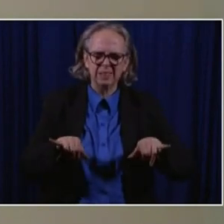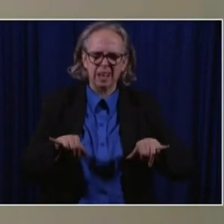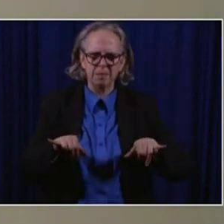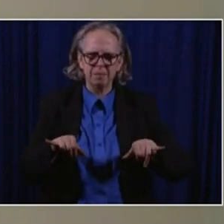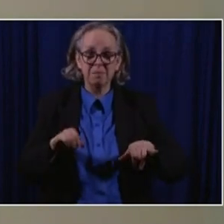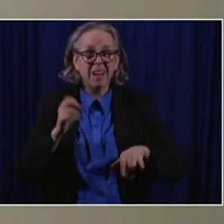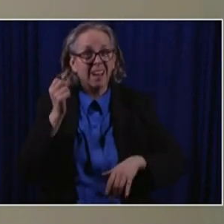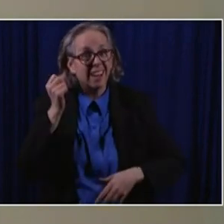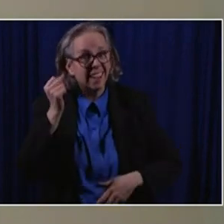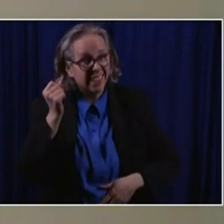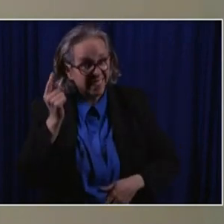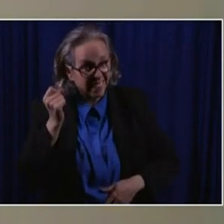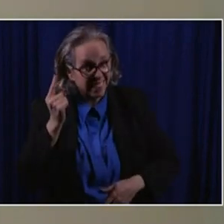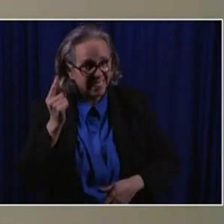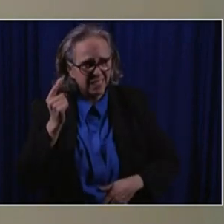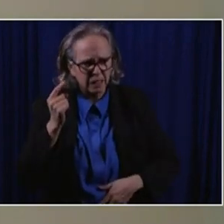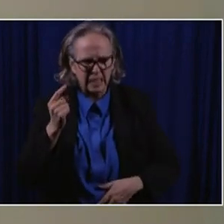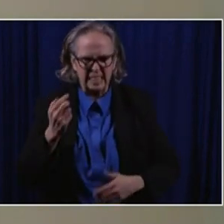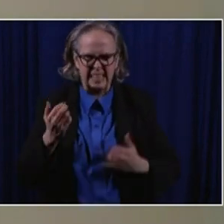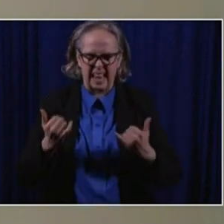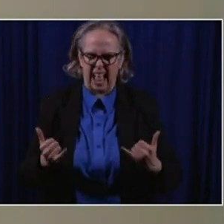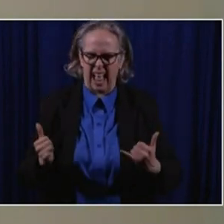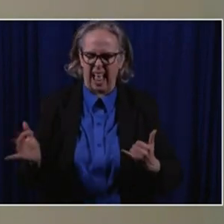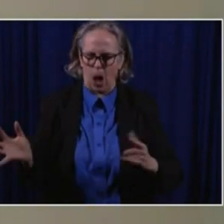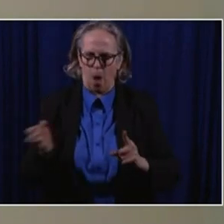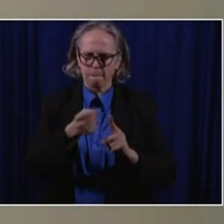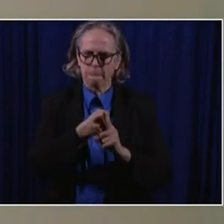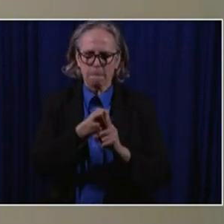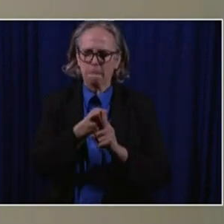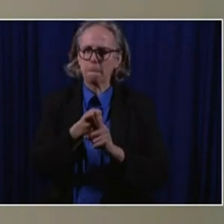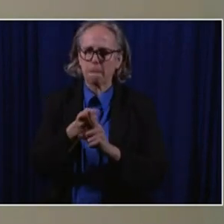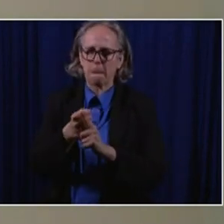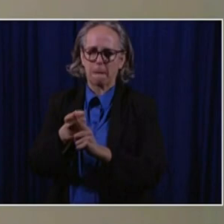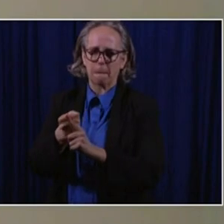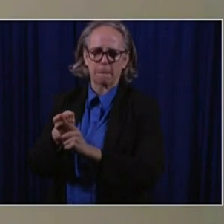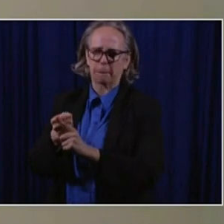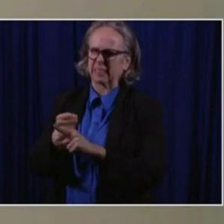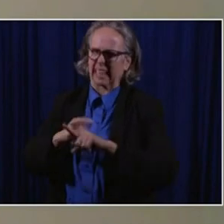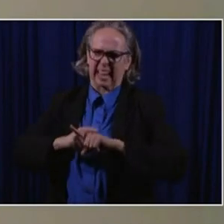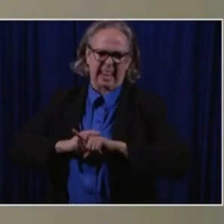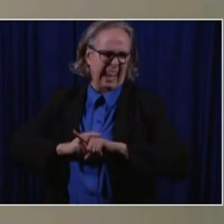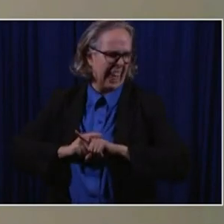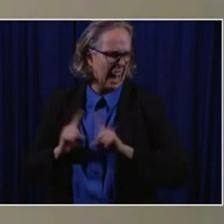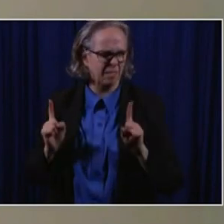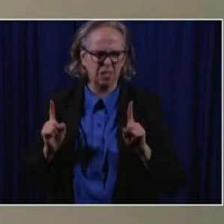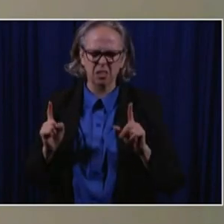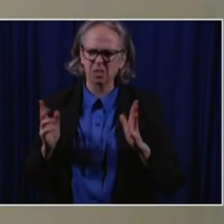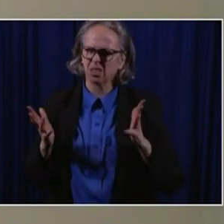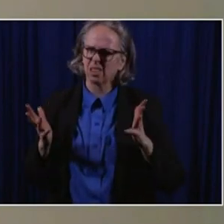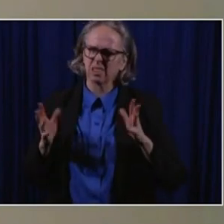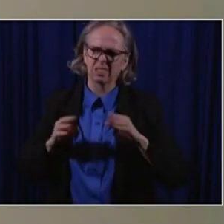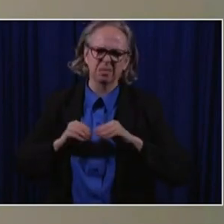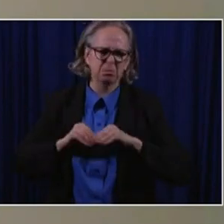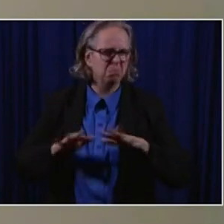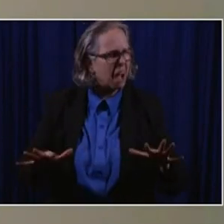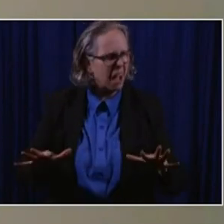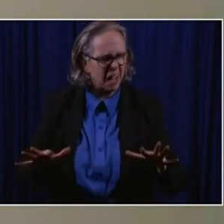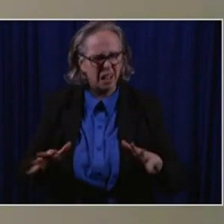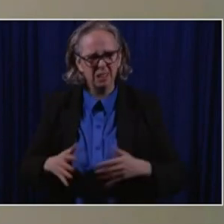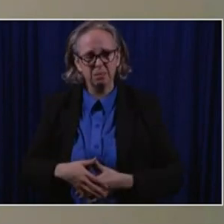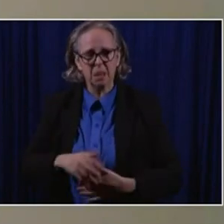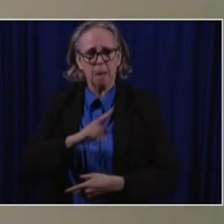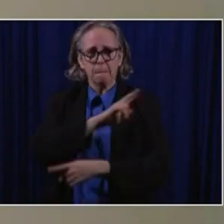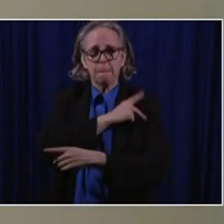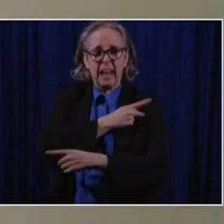as of now, things are different. So we are now feeling the impact. Uh, the type of patients that are coming to the hospital now, those patients that we